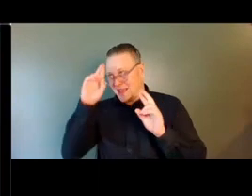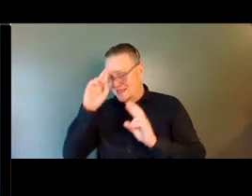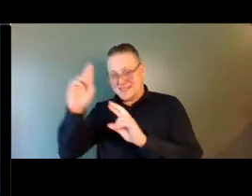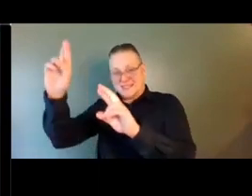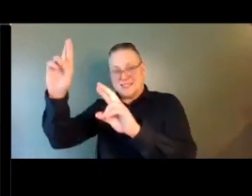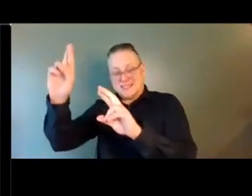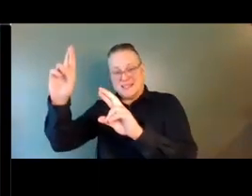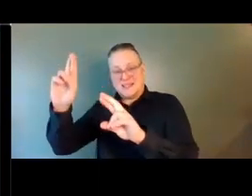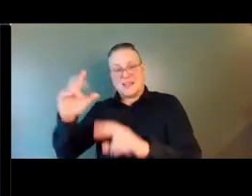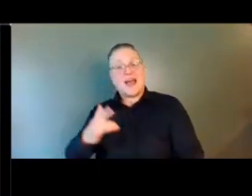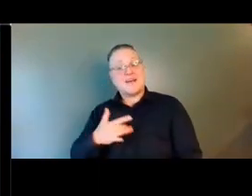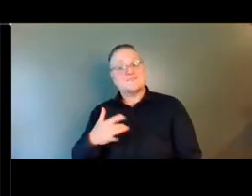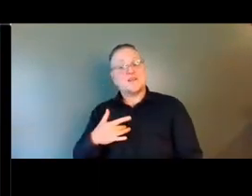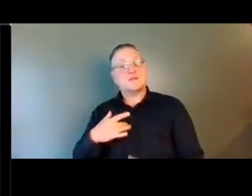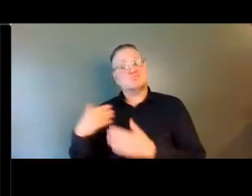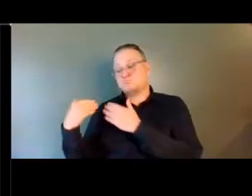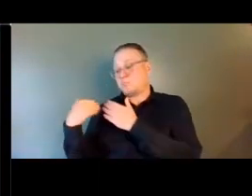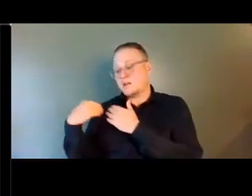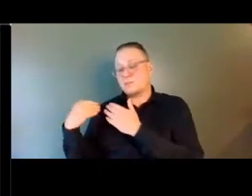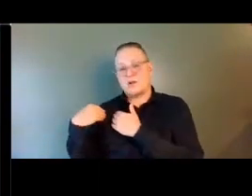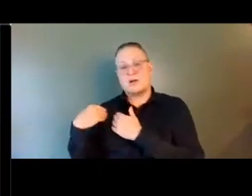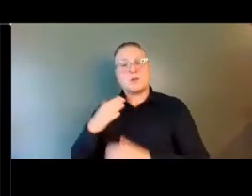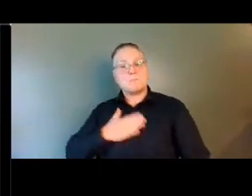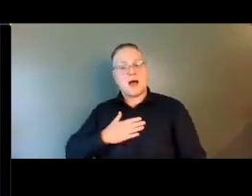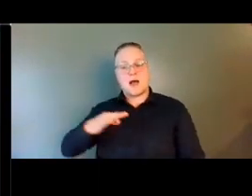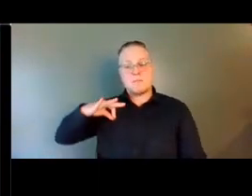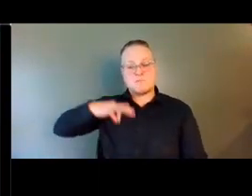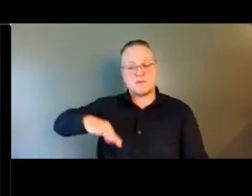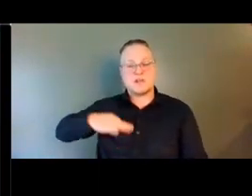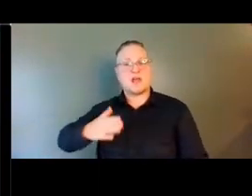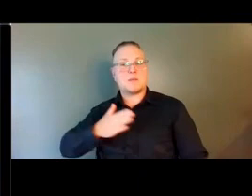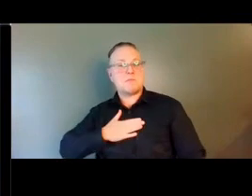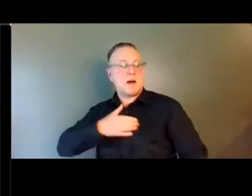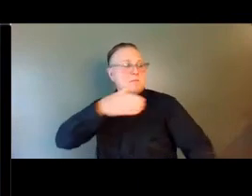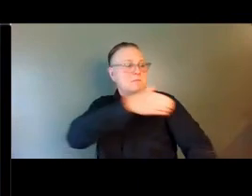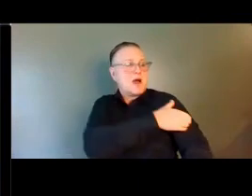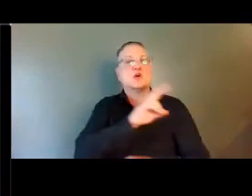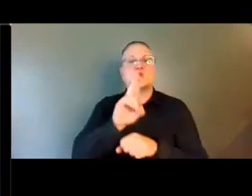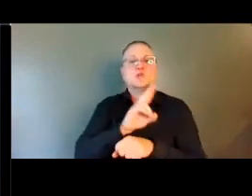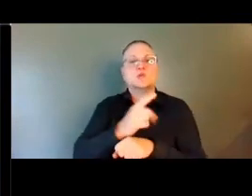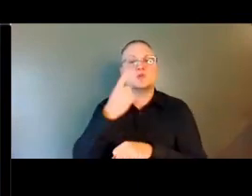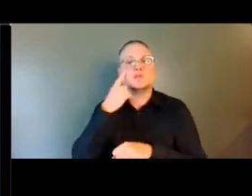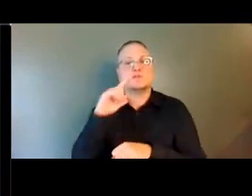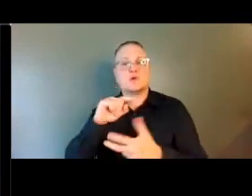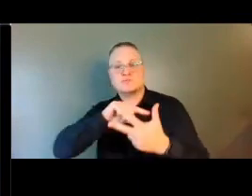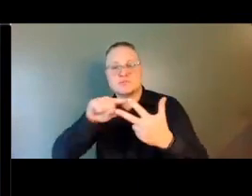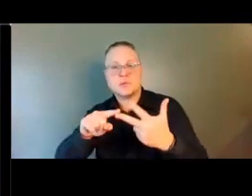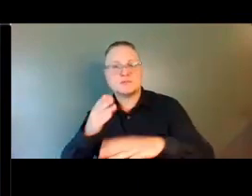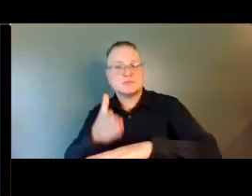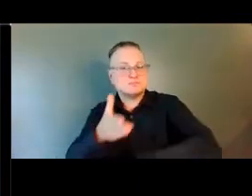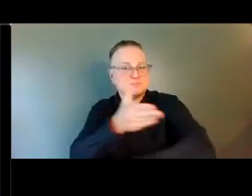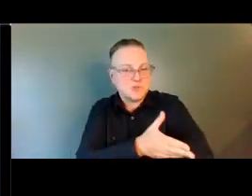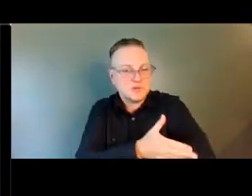responsibly. And like Linda talked about, I think we have an opportunity to make sure that we look at our own experience of disability from an